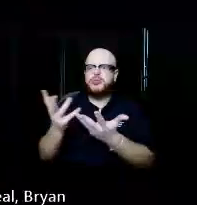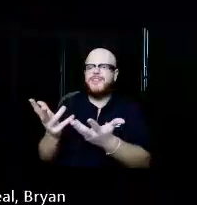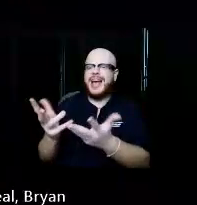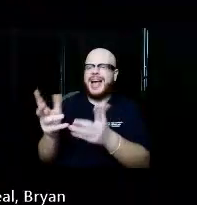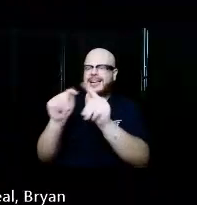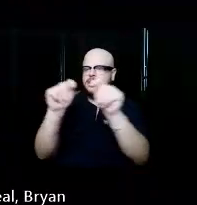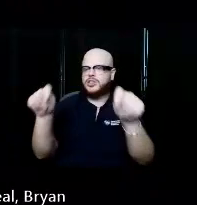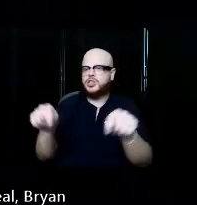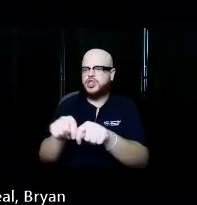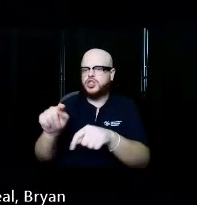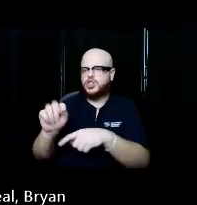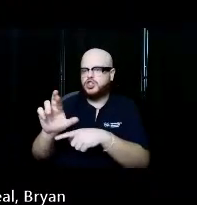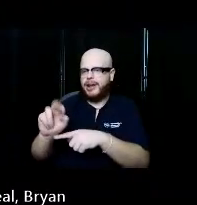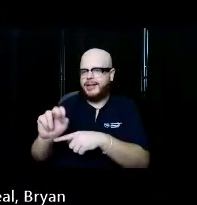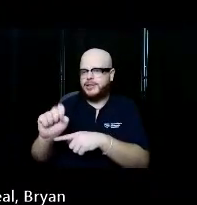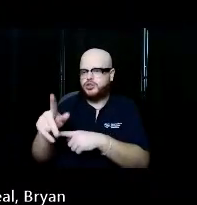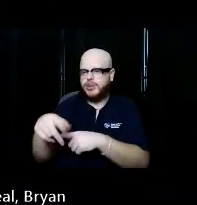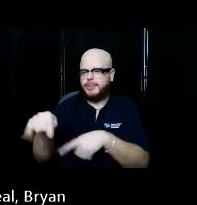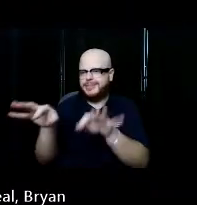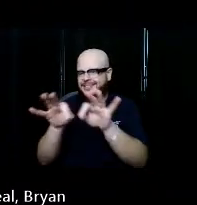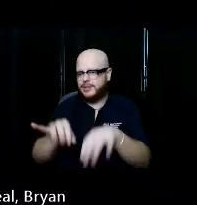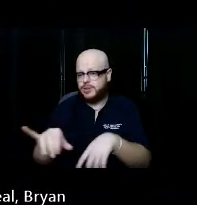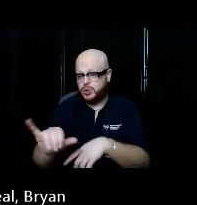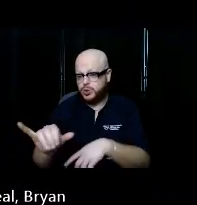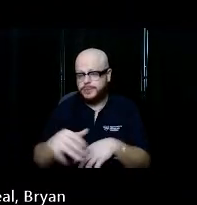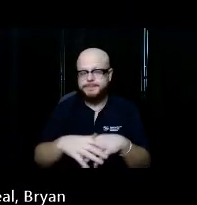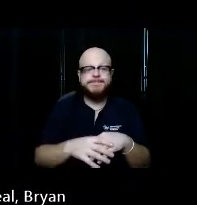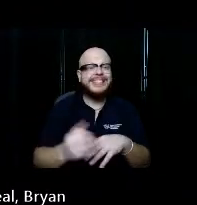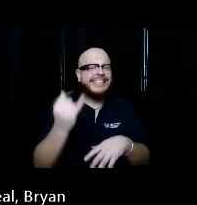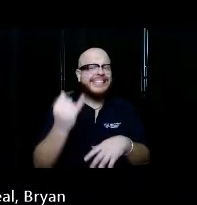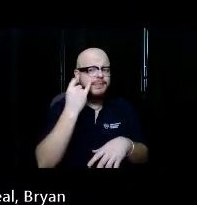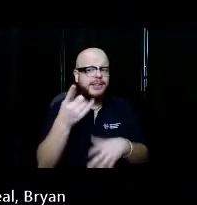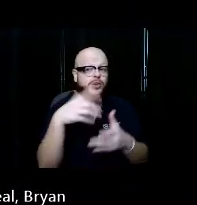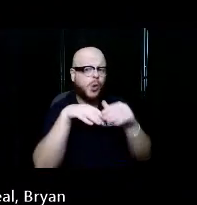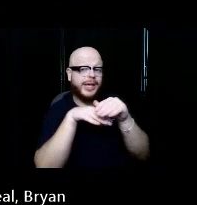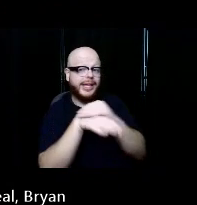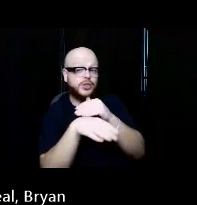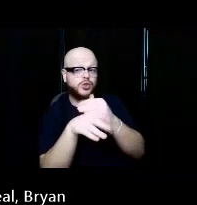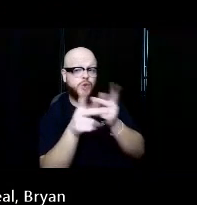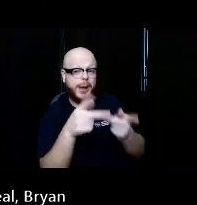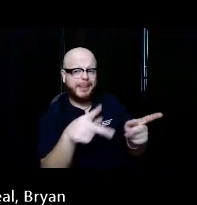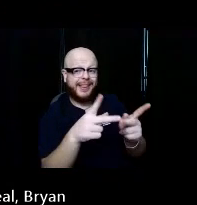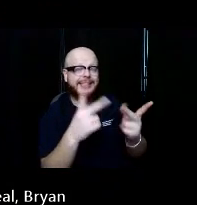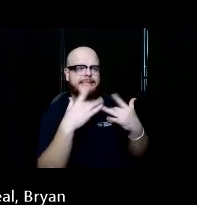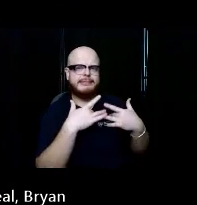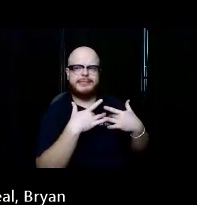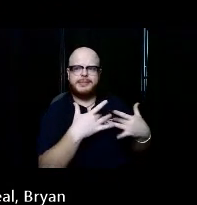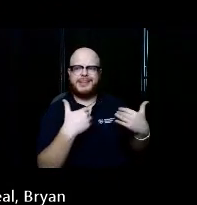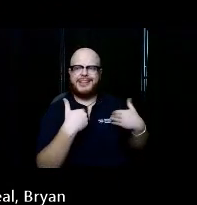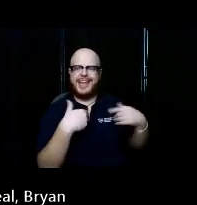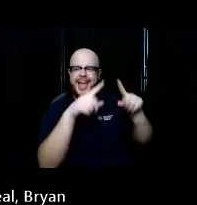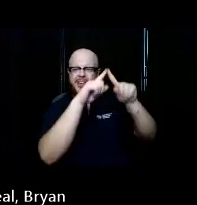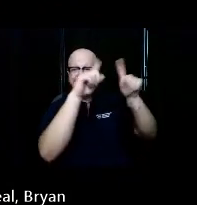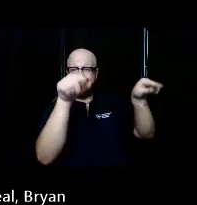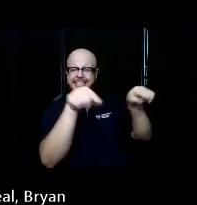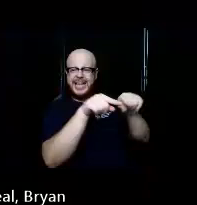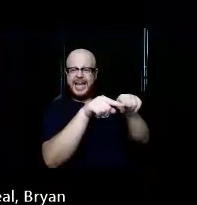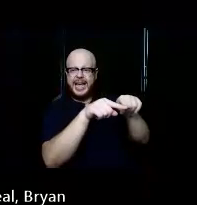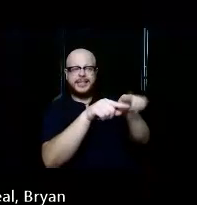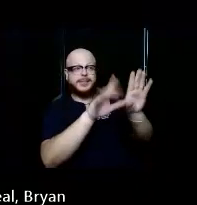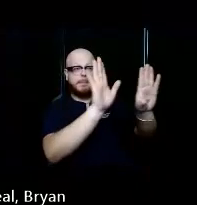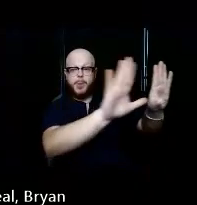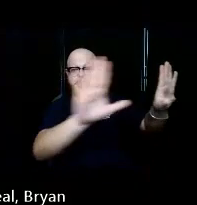Usually when we're navigating community spaces, we have signage in the environment. So think about ways to provide that in a visual and a tactile